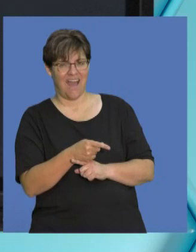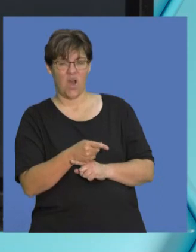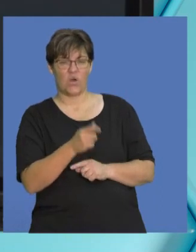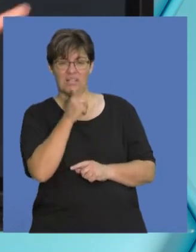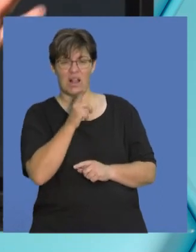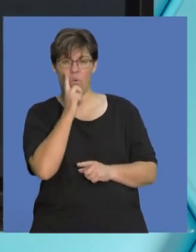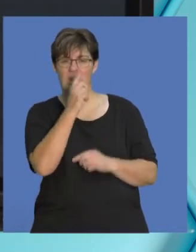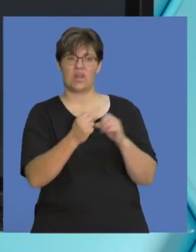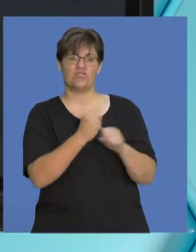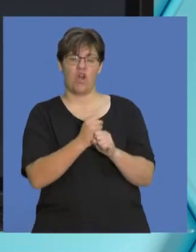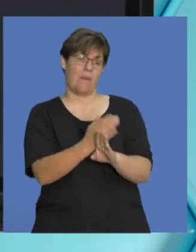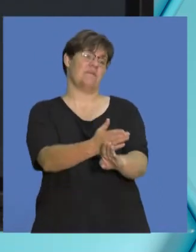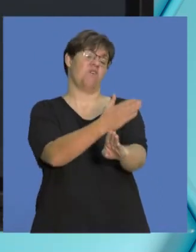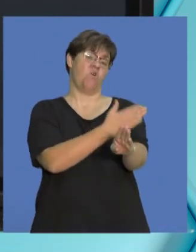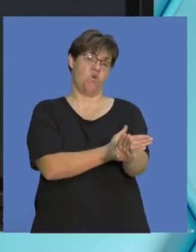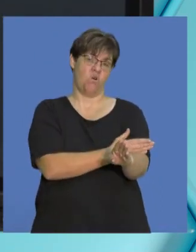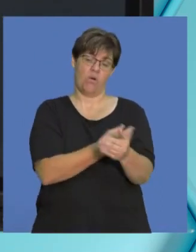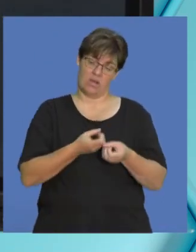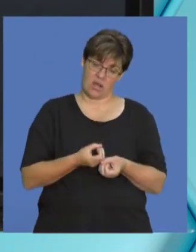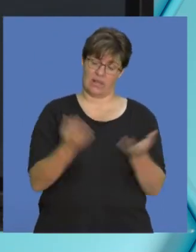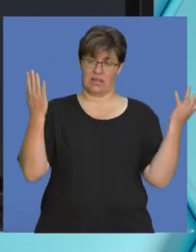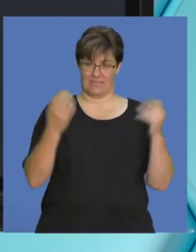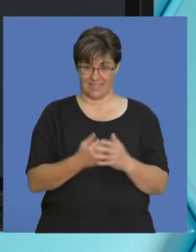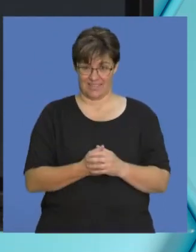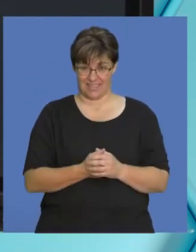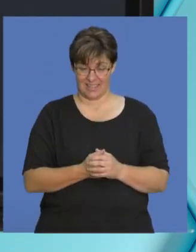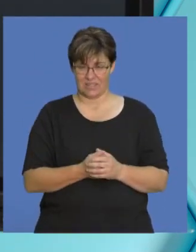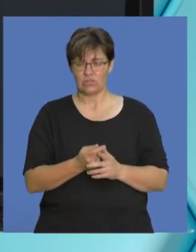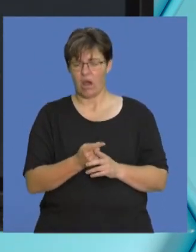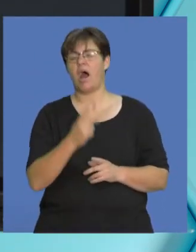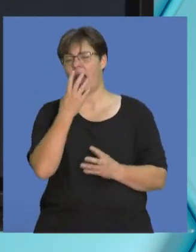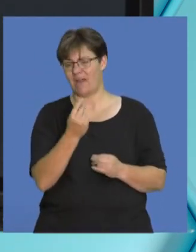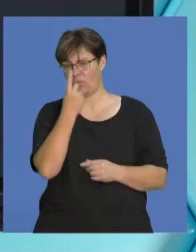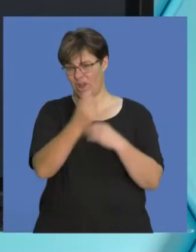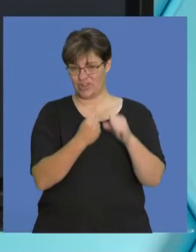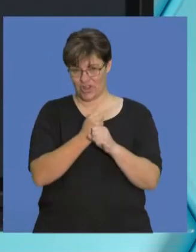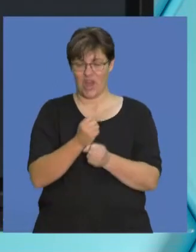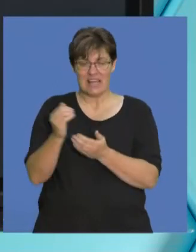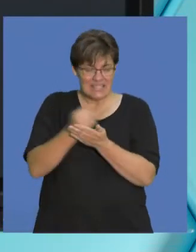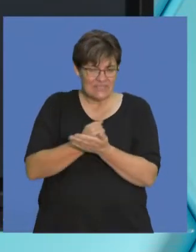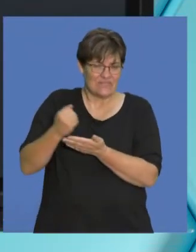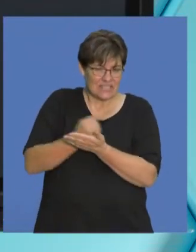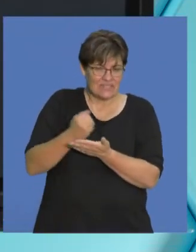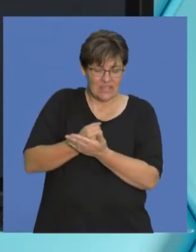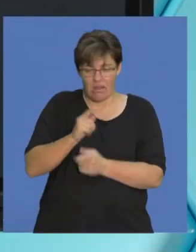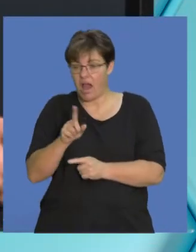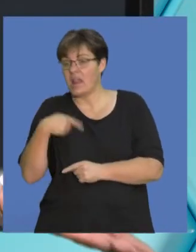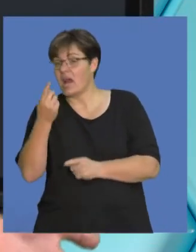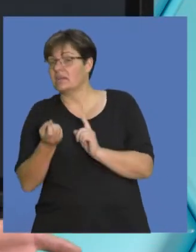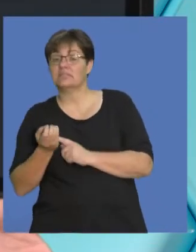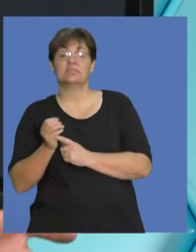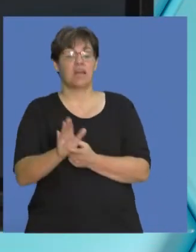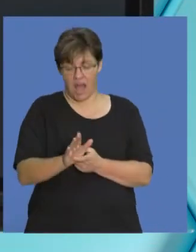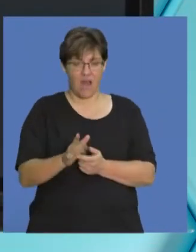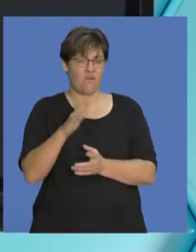us a year in advance before they get released. So meaning you might have a year to be able to save up maybe for your next